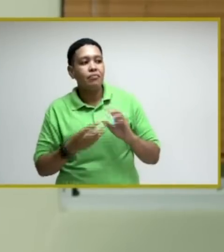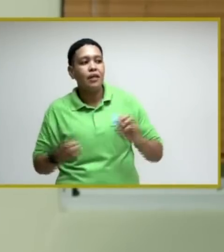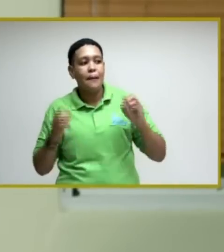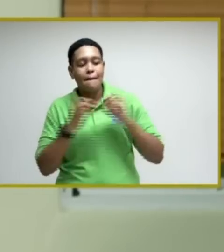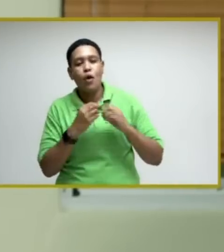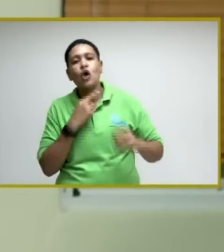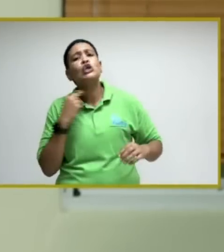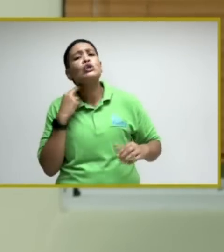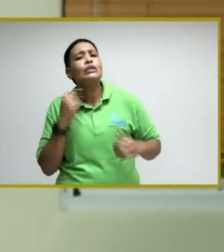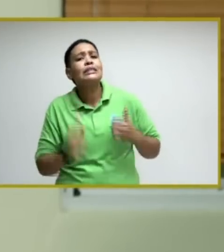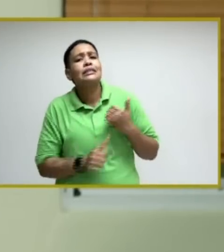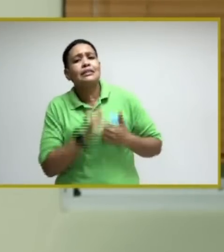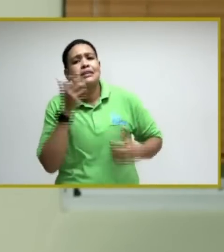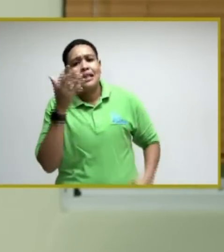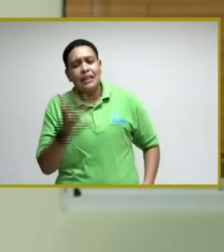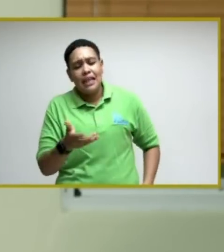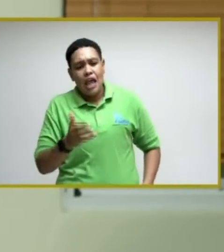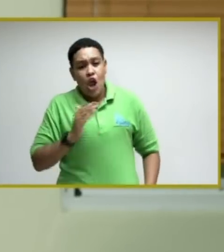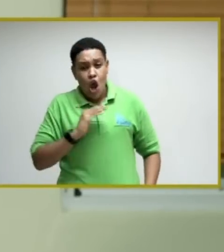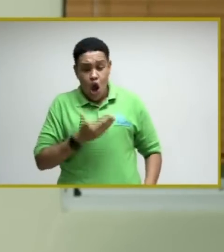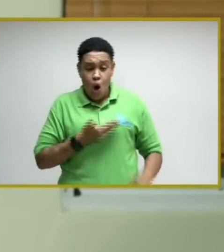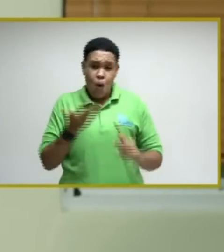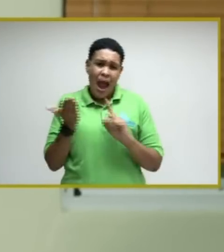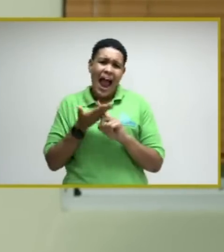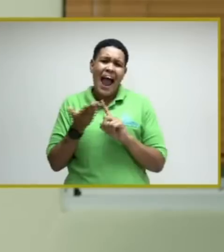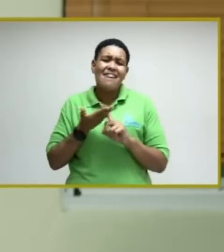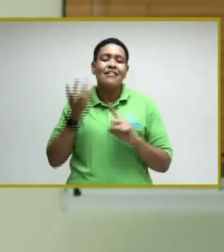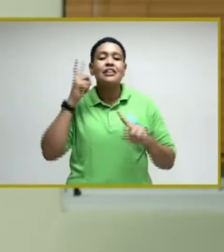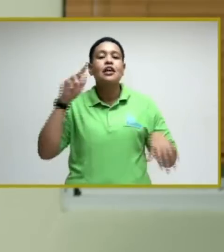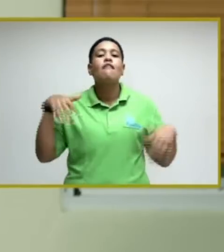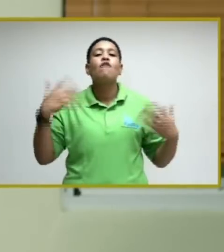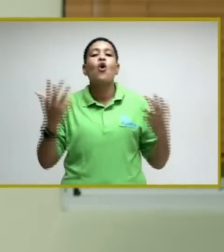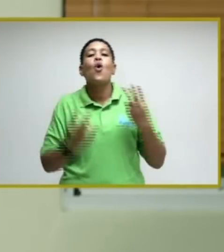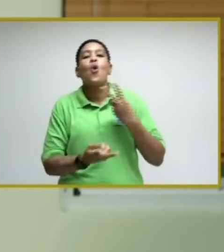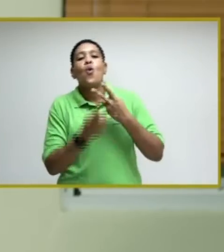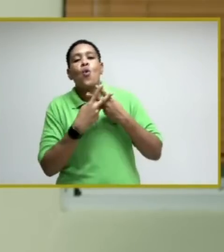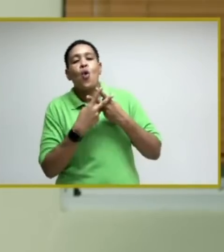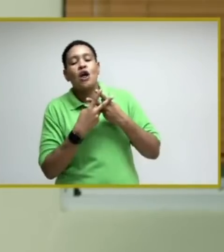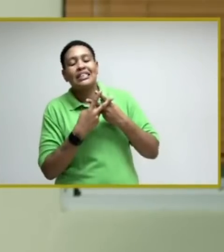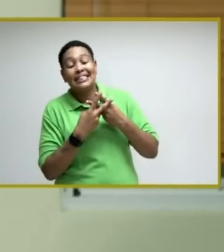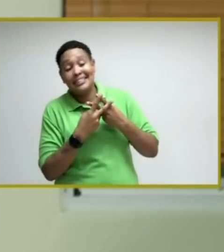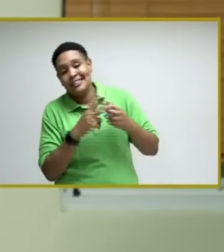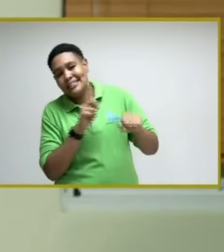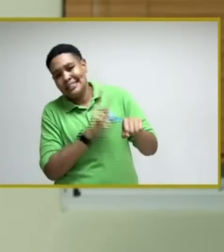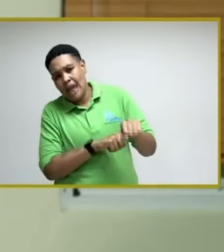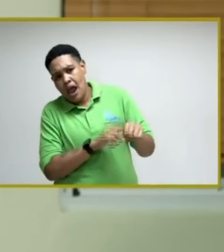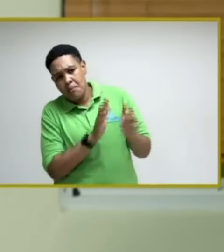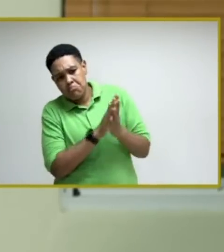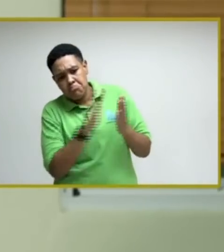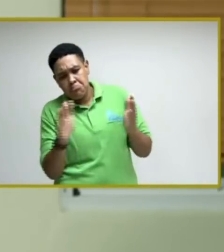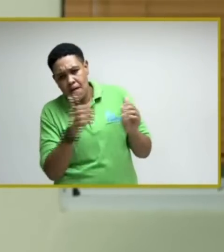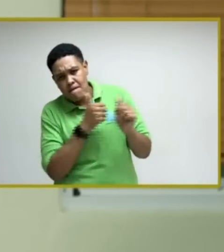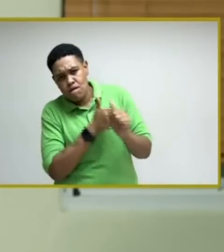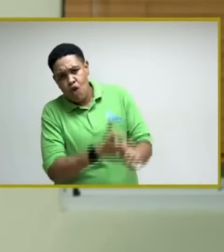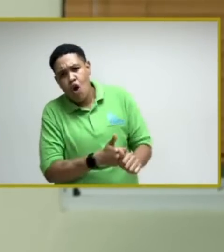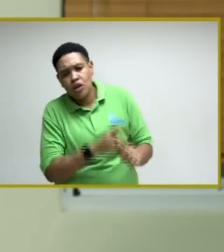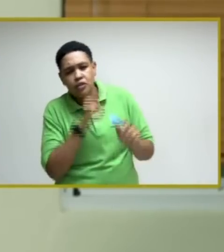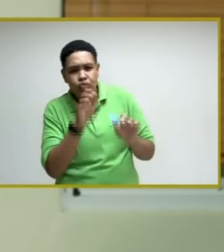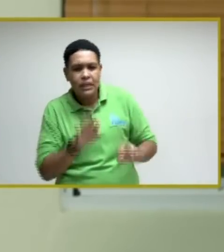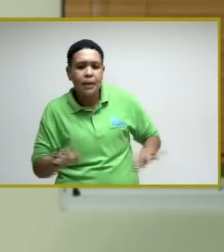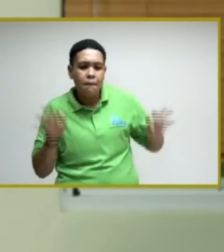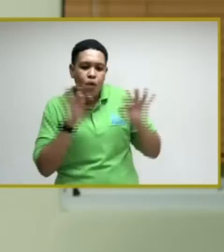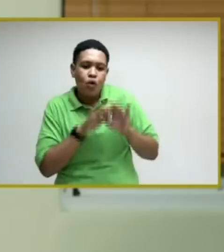risk. So our advocacy is for the quarantine. The quarantine period is